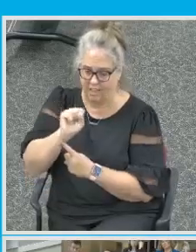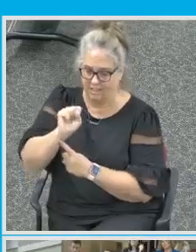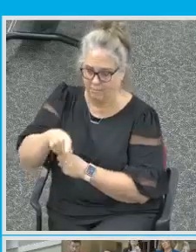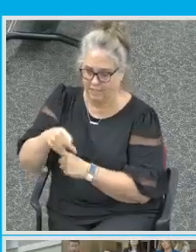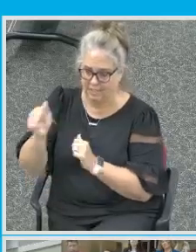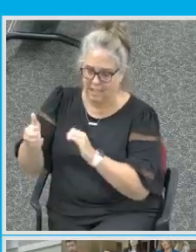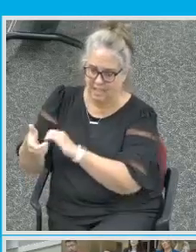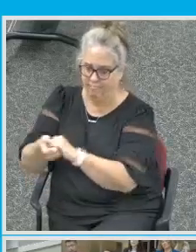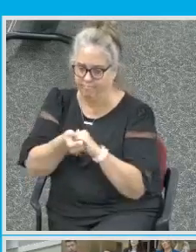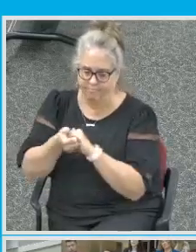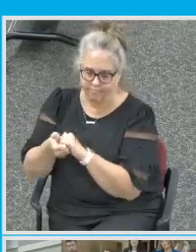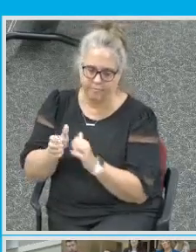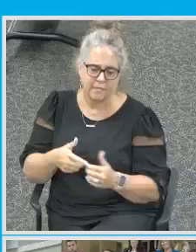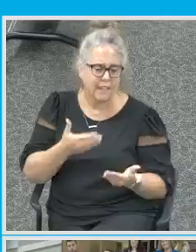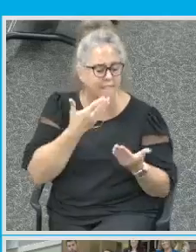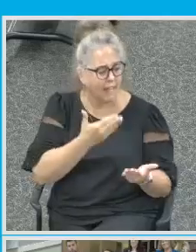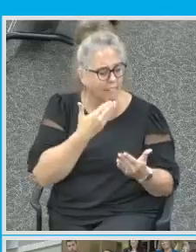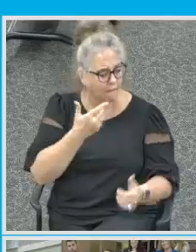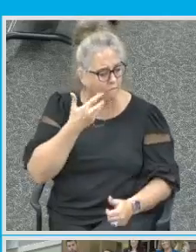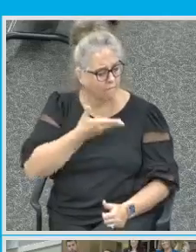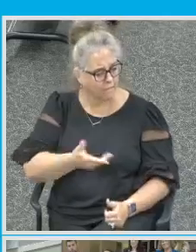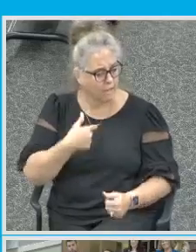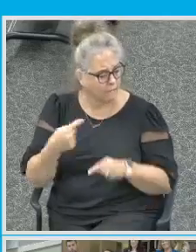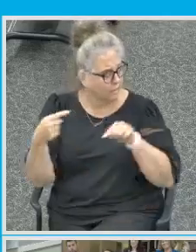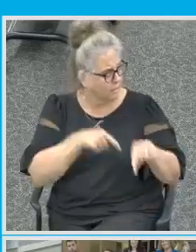Thank you for having me.